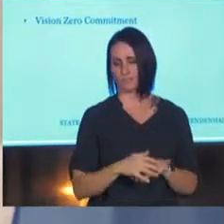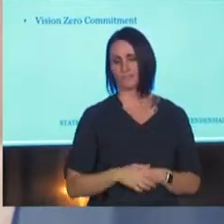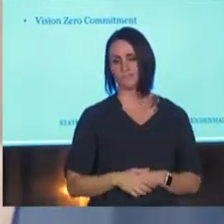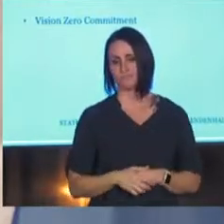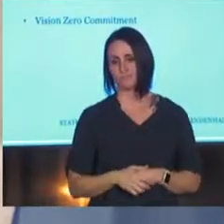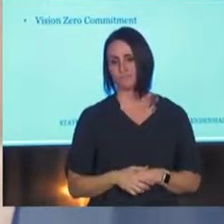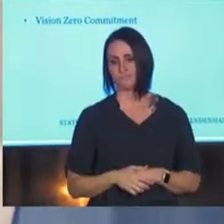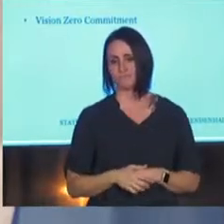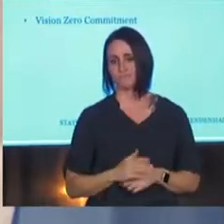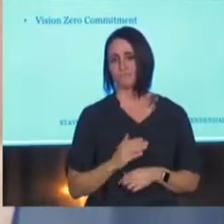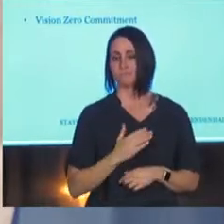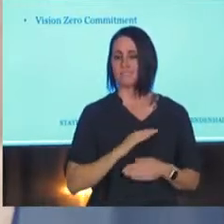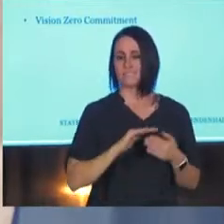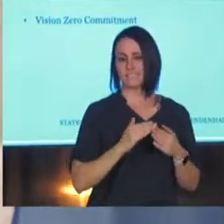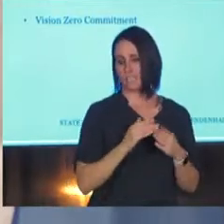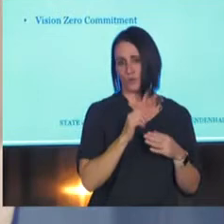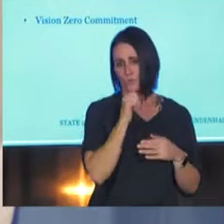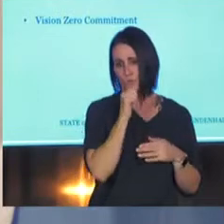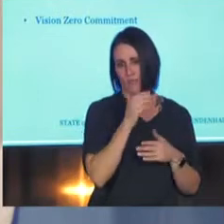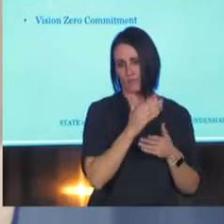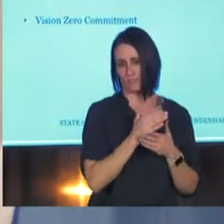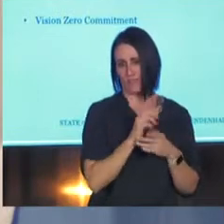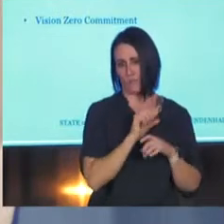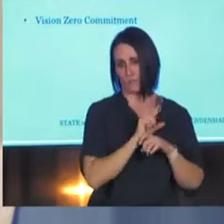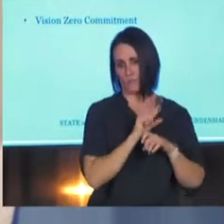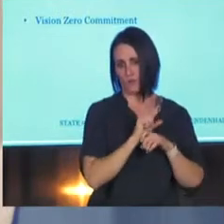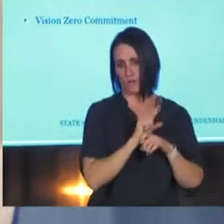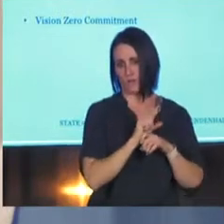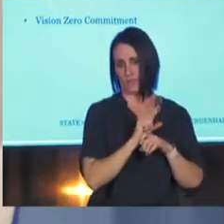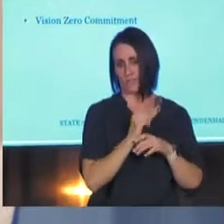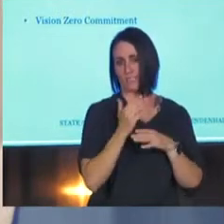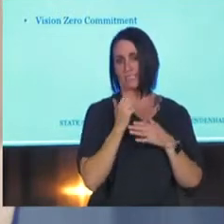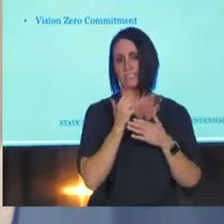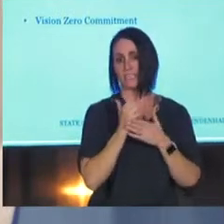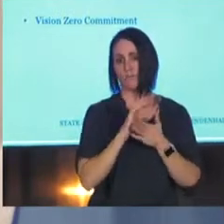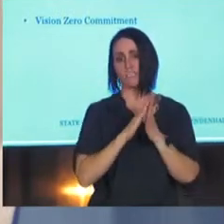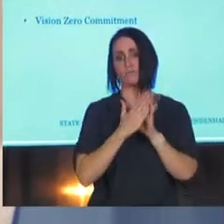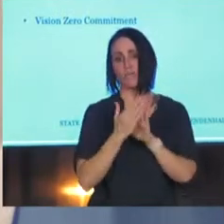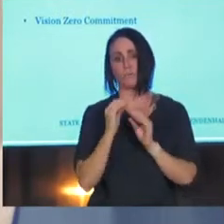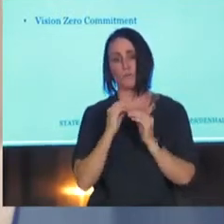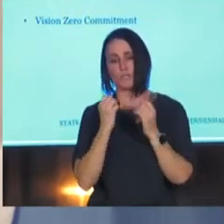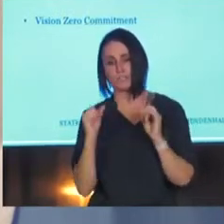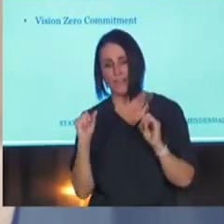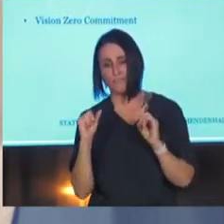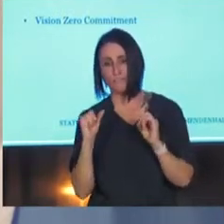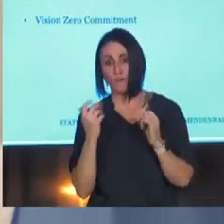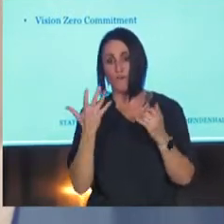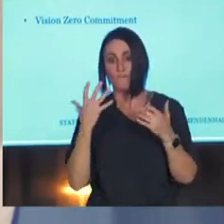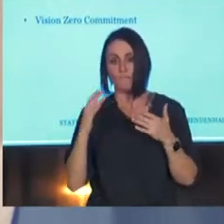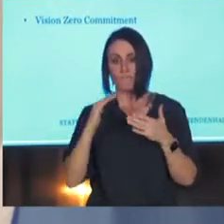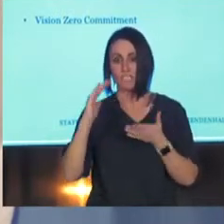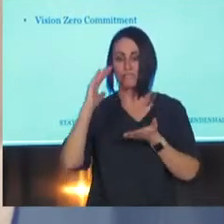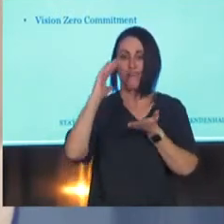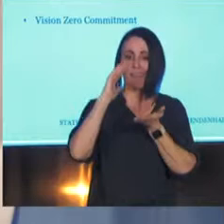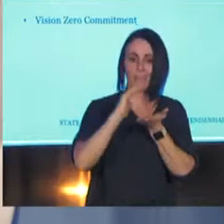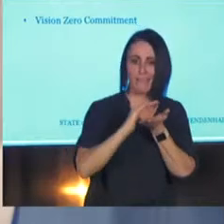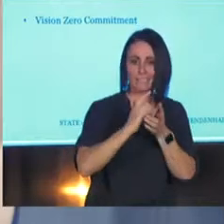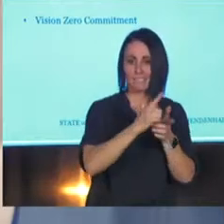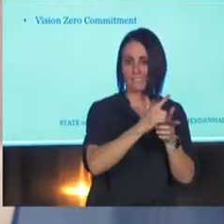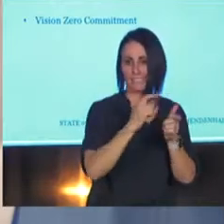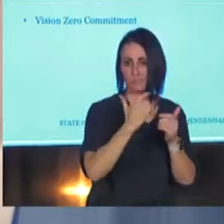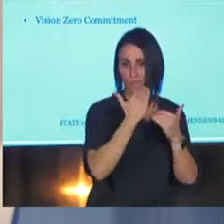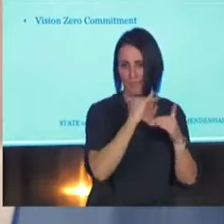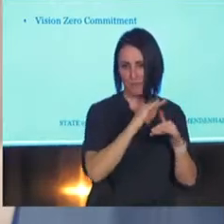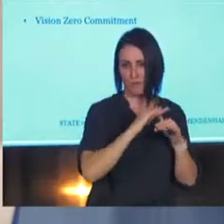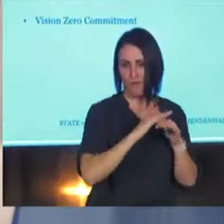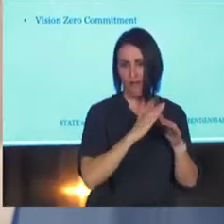And as a city, we won't stop working to make our streets safer. We've taken steps like reducing the speed limit on residential